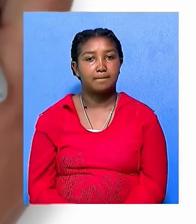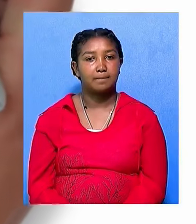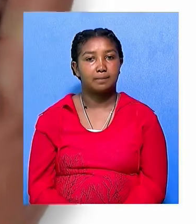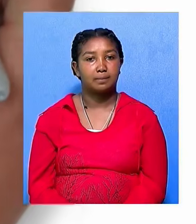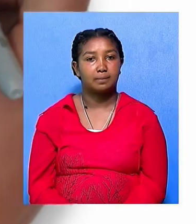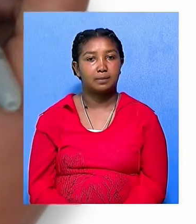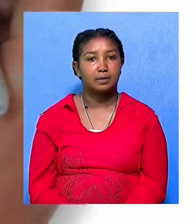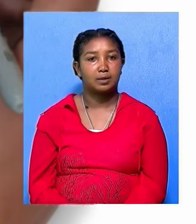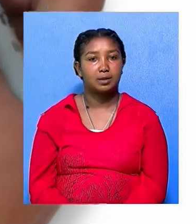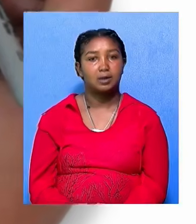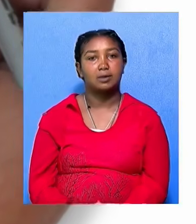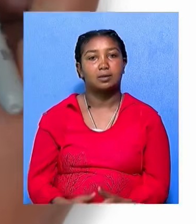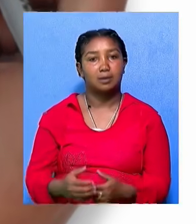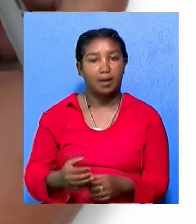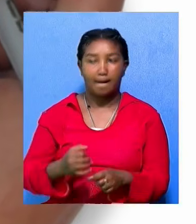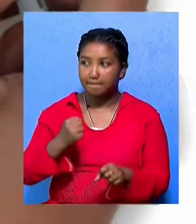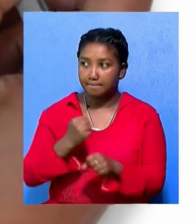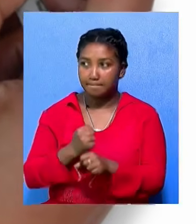make